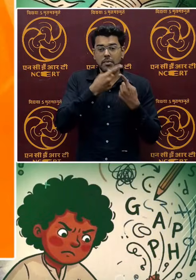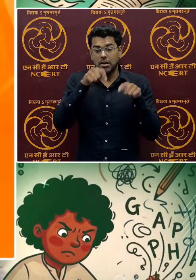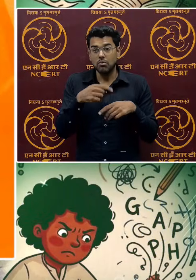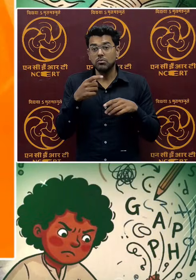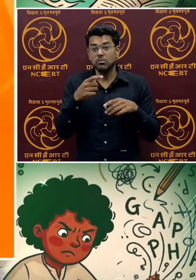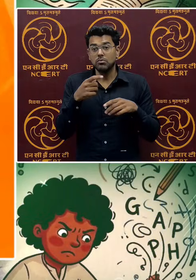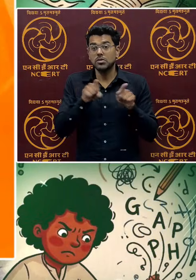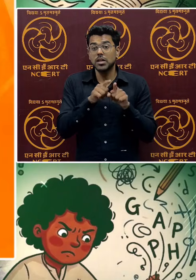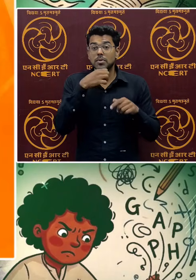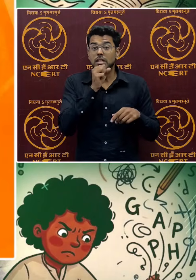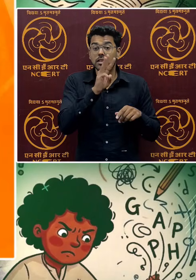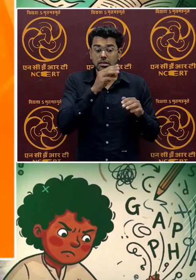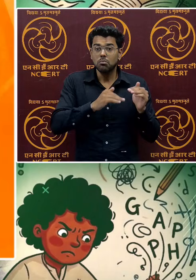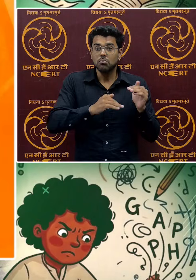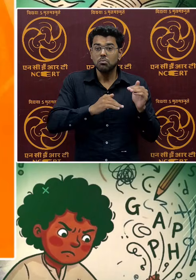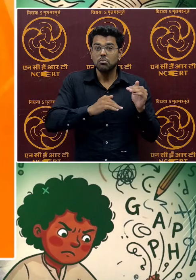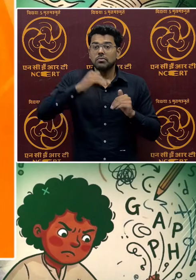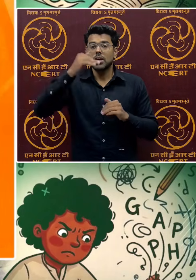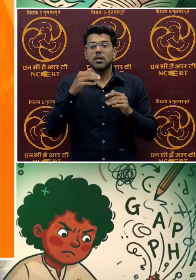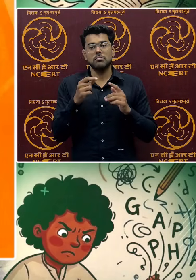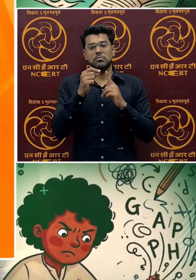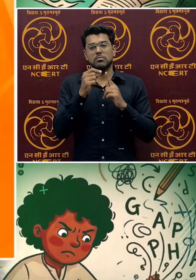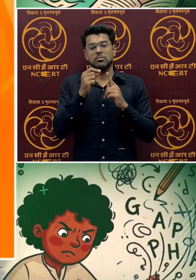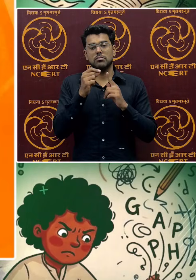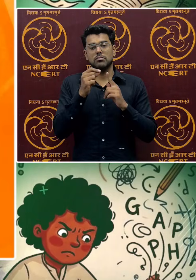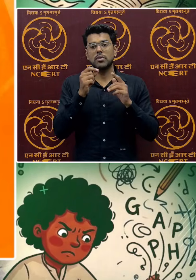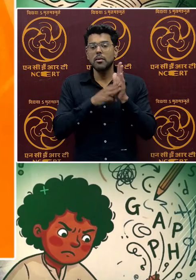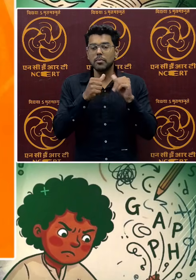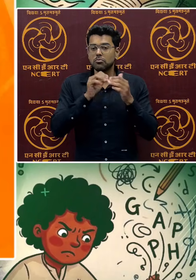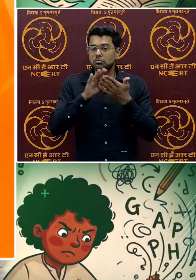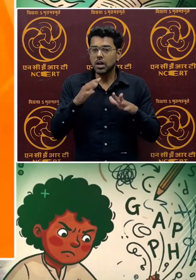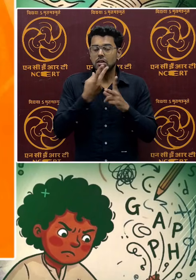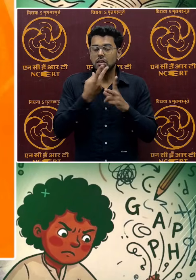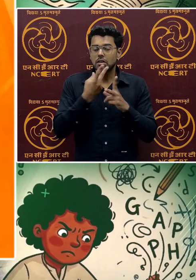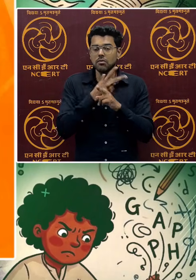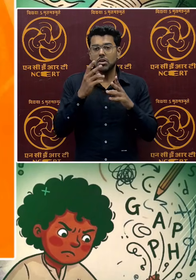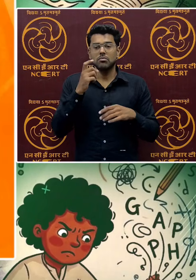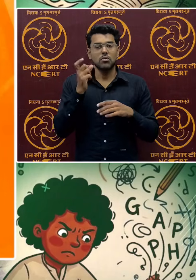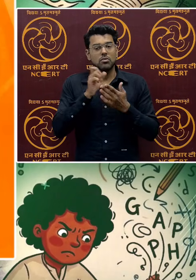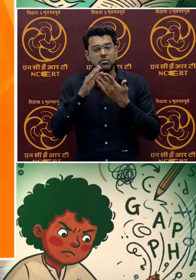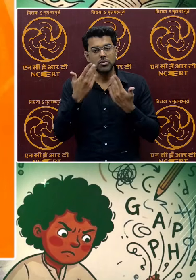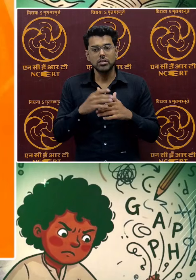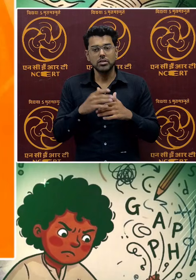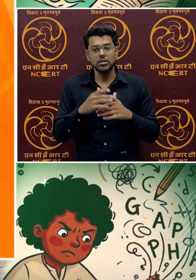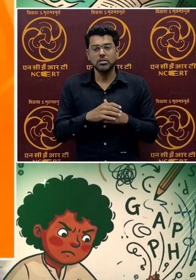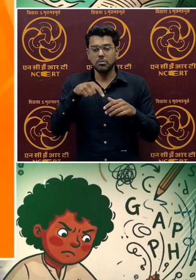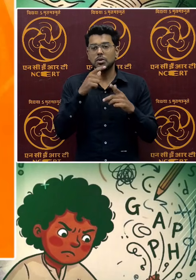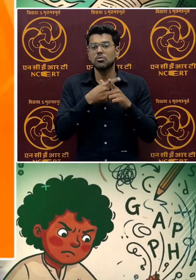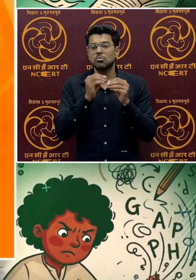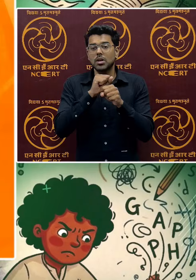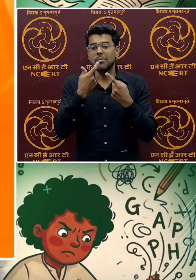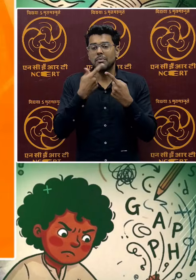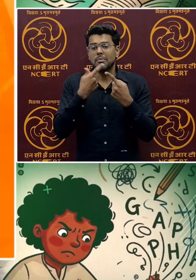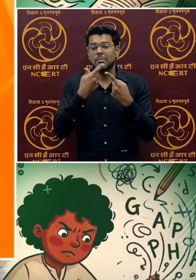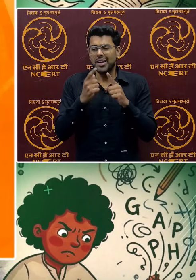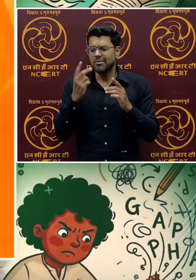doing very well. Great. So remember, early identification, not leaving it at identification, but giving the help